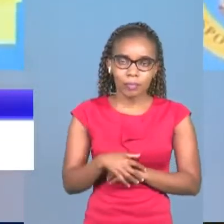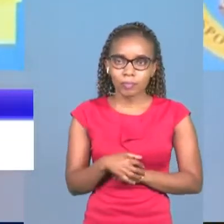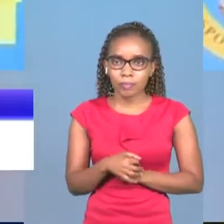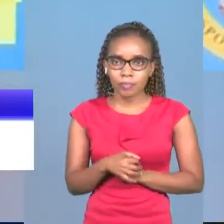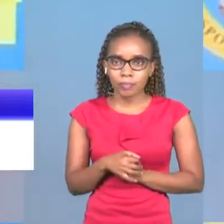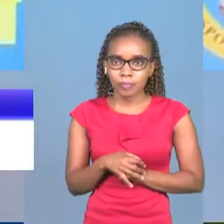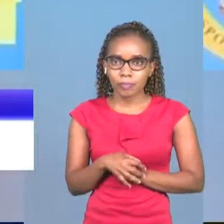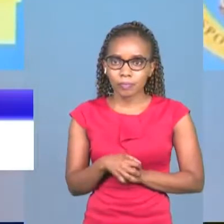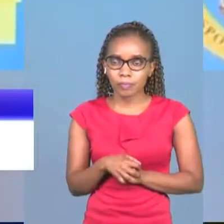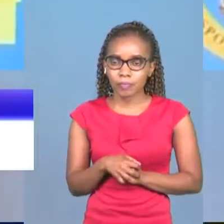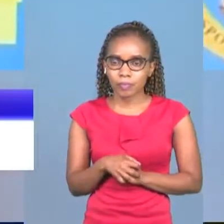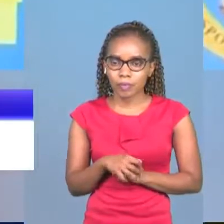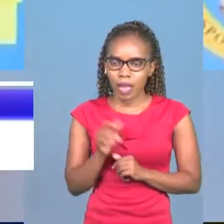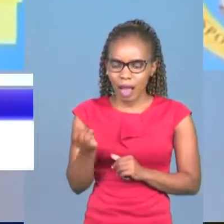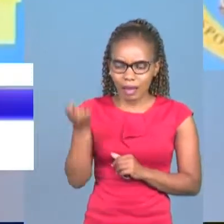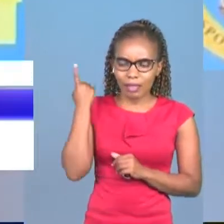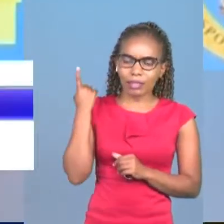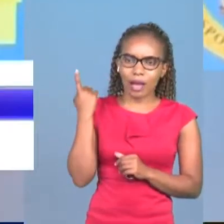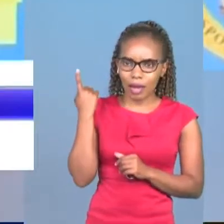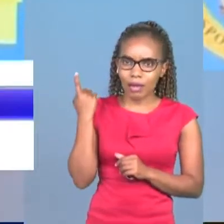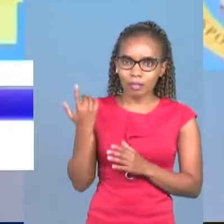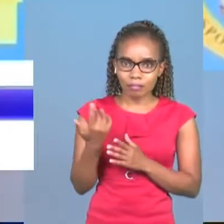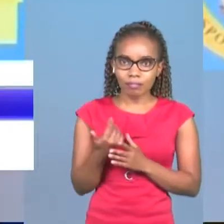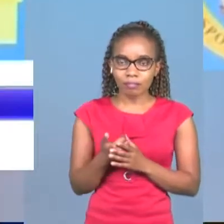a firm understanding